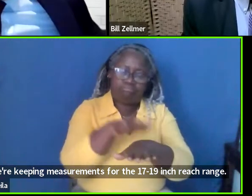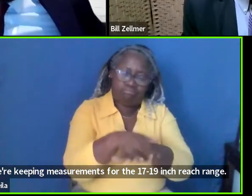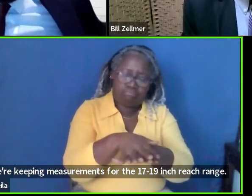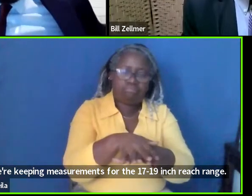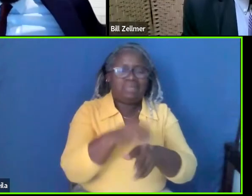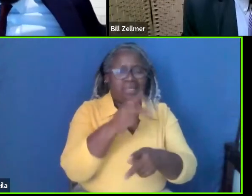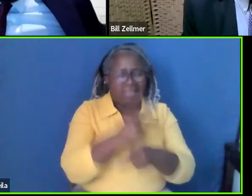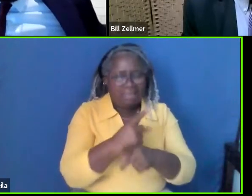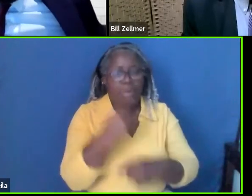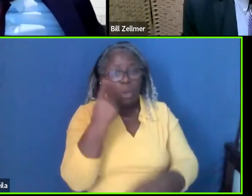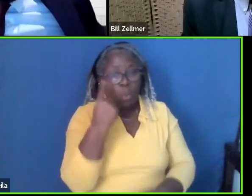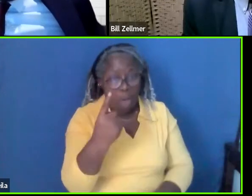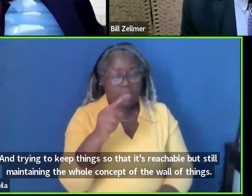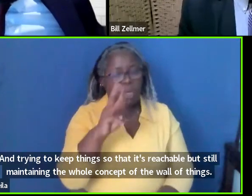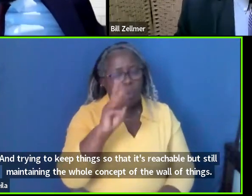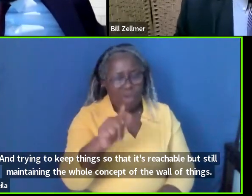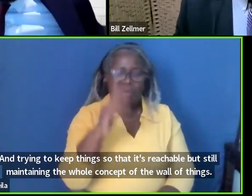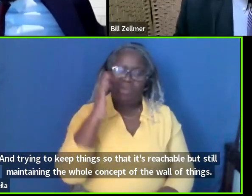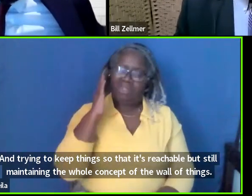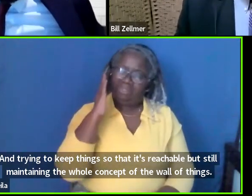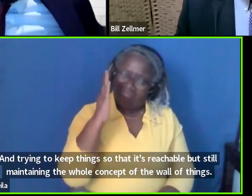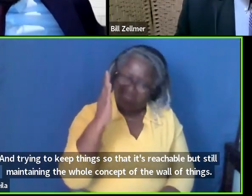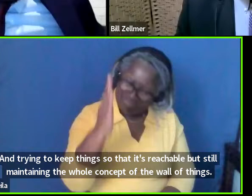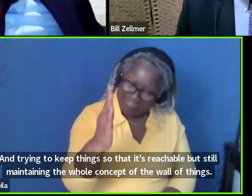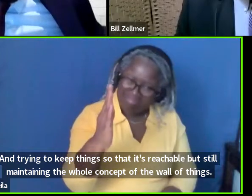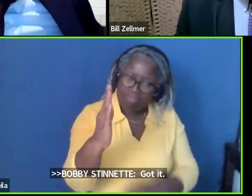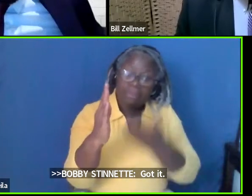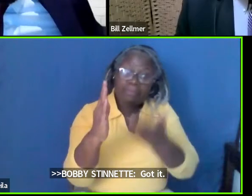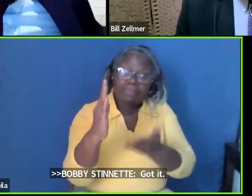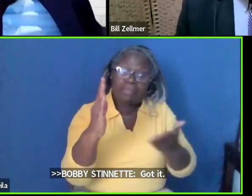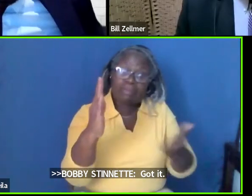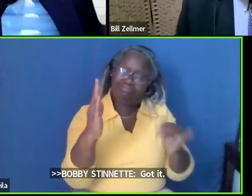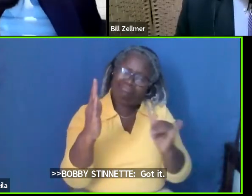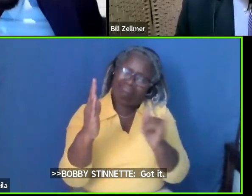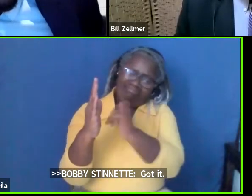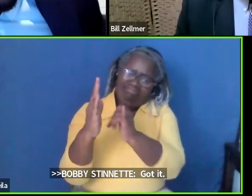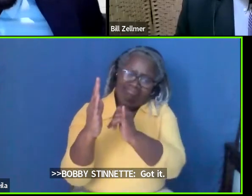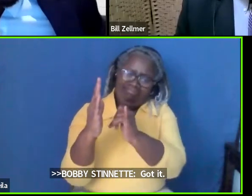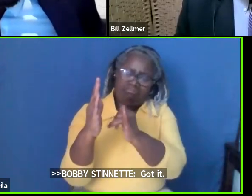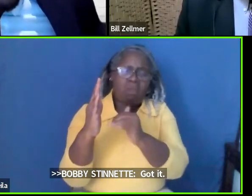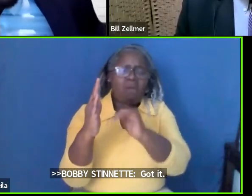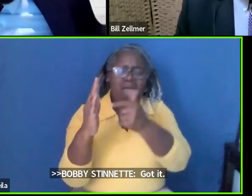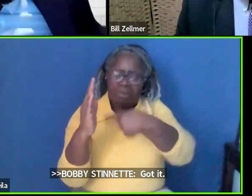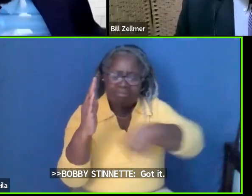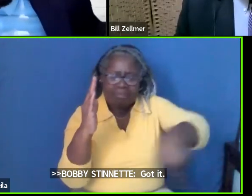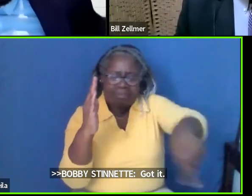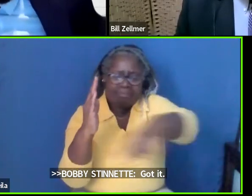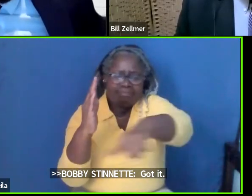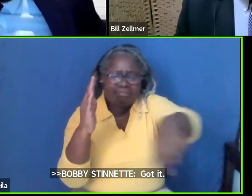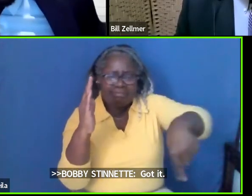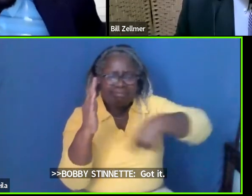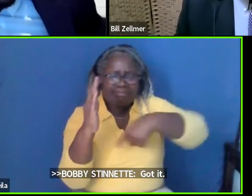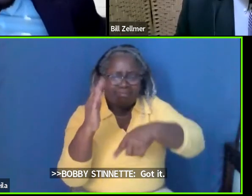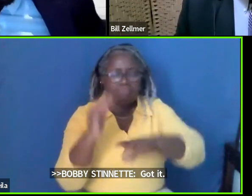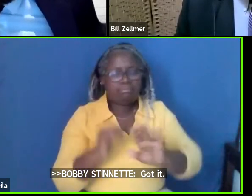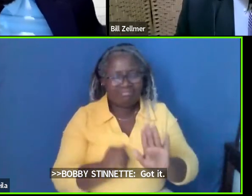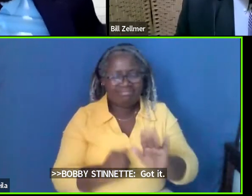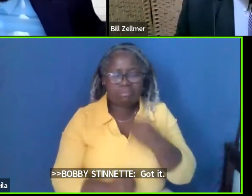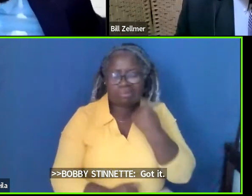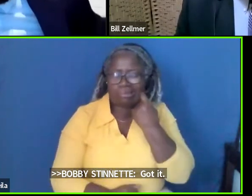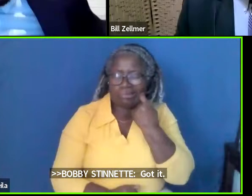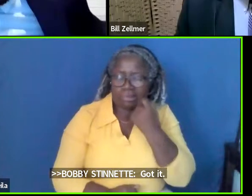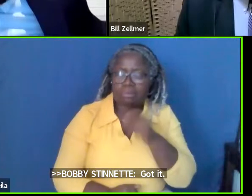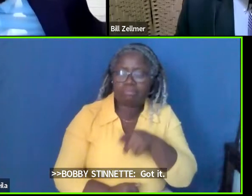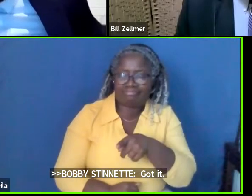Got it. And then we can just get this last question in. So do you have anyone in wheelchair